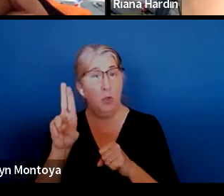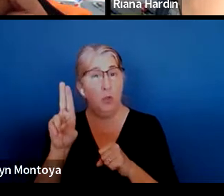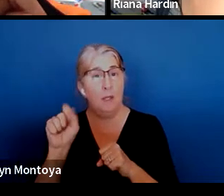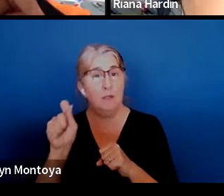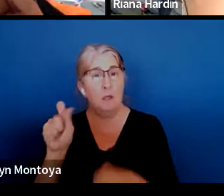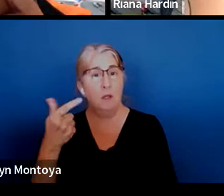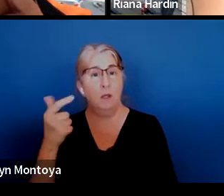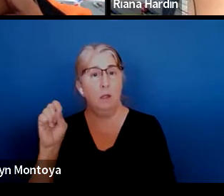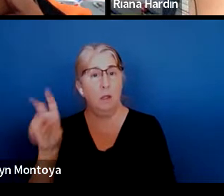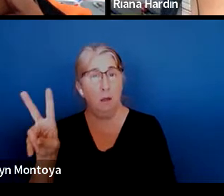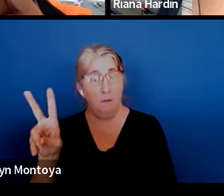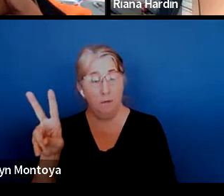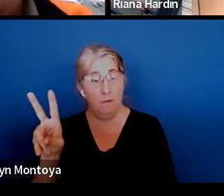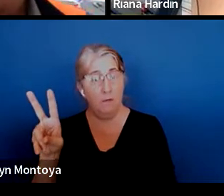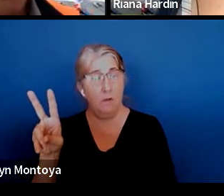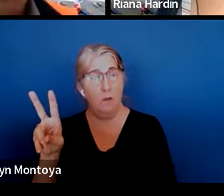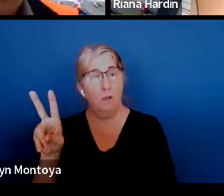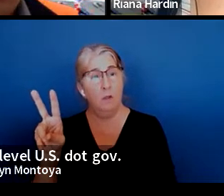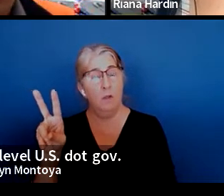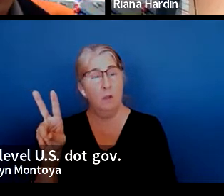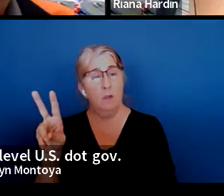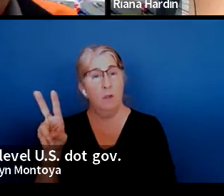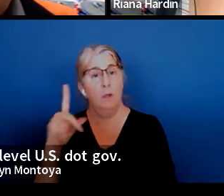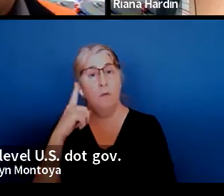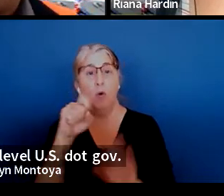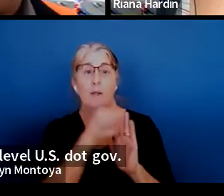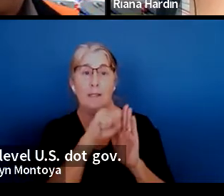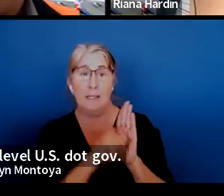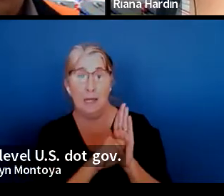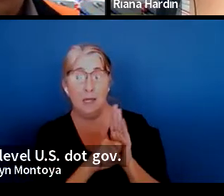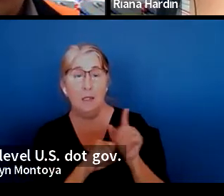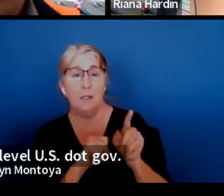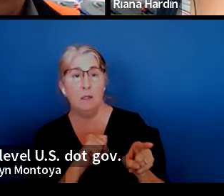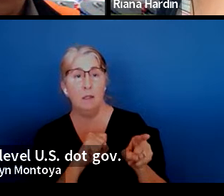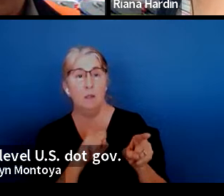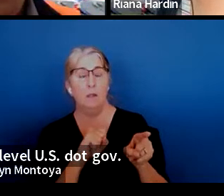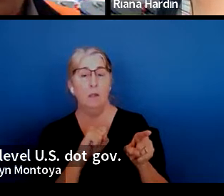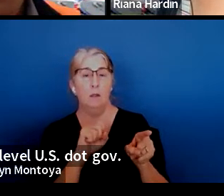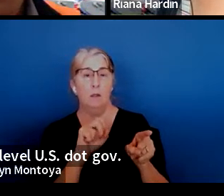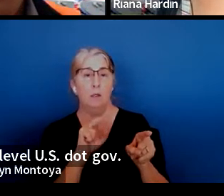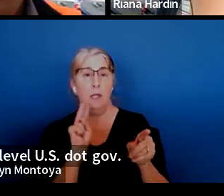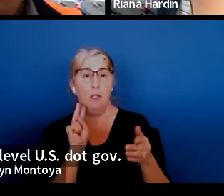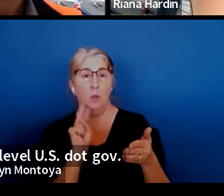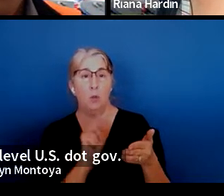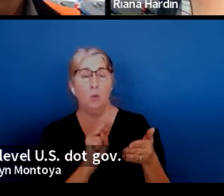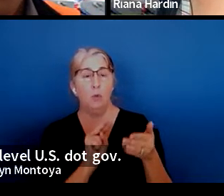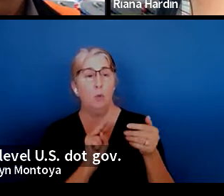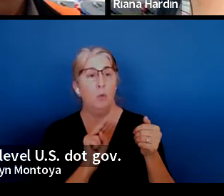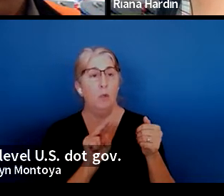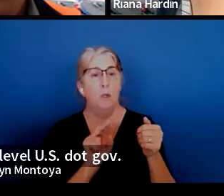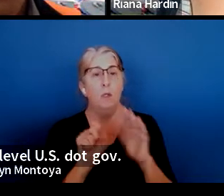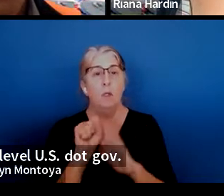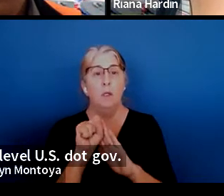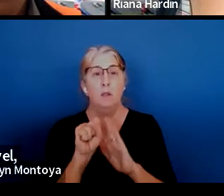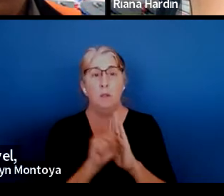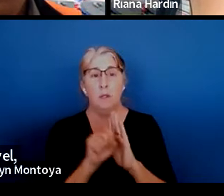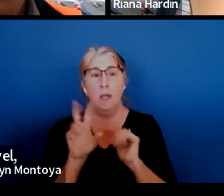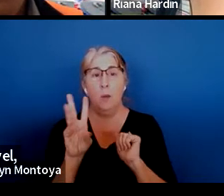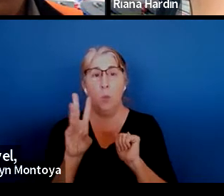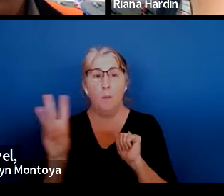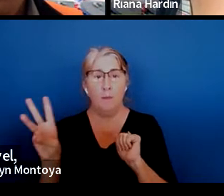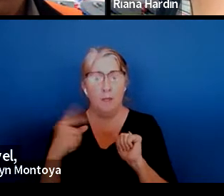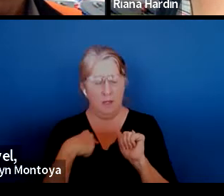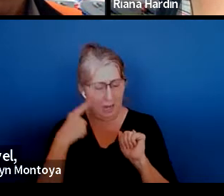us.gov. On a state level, you can go to the state website. I